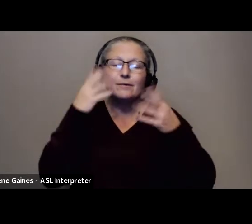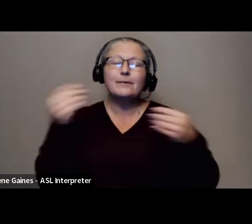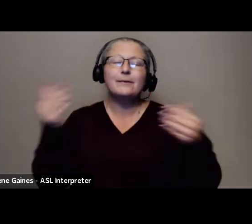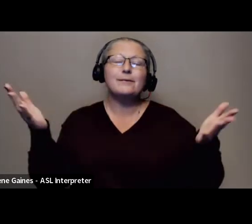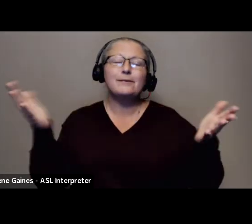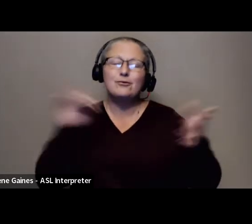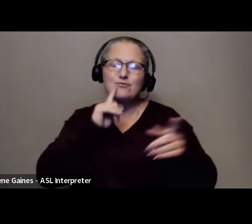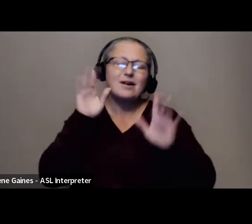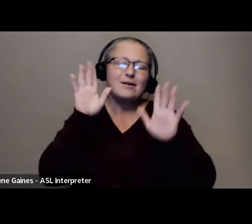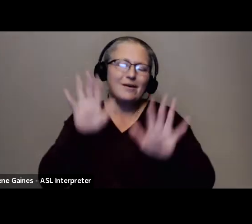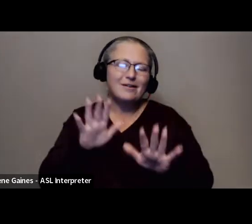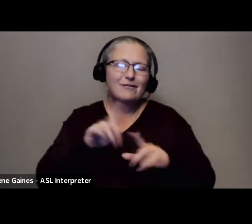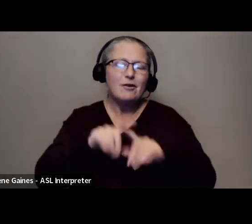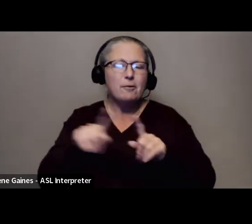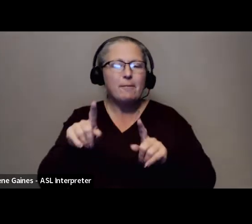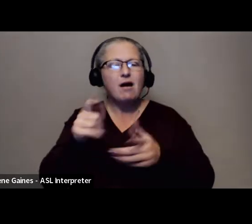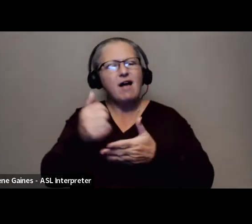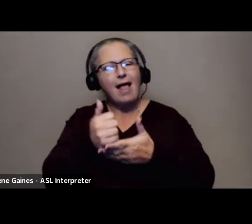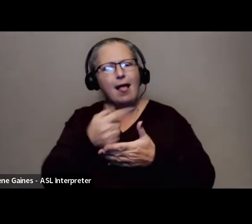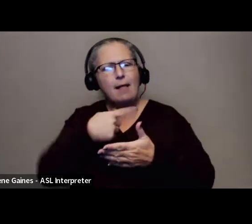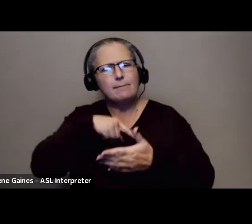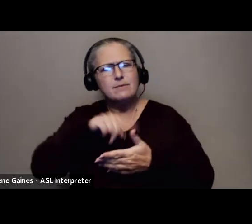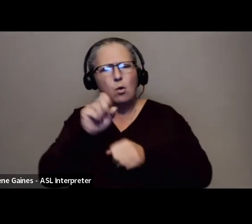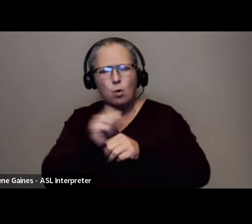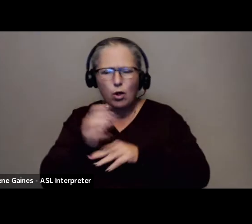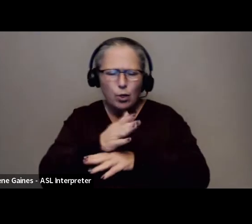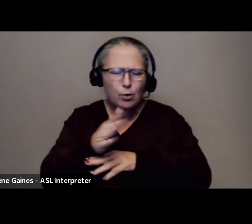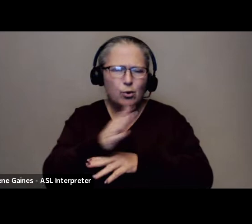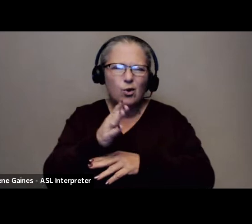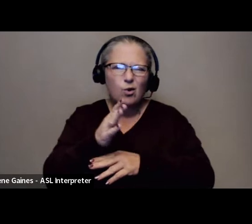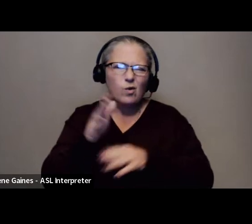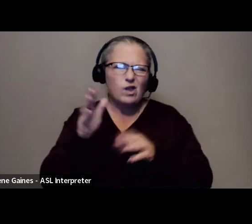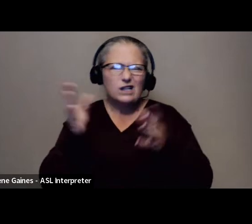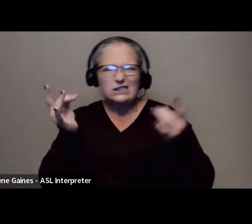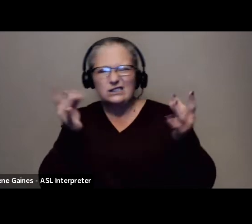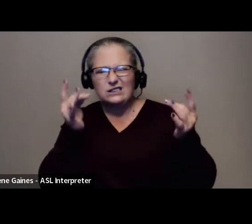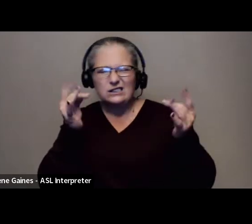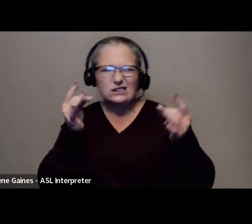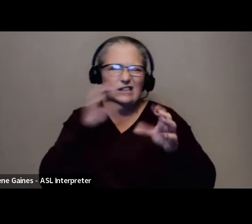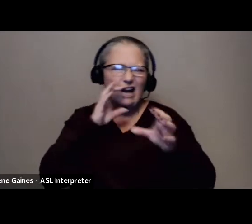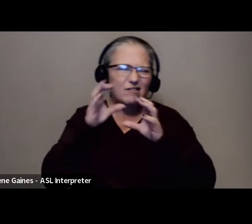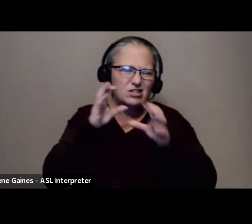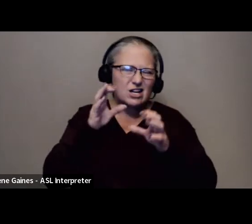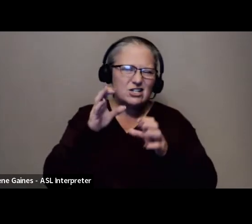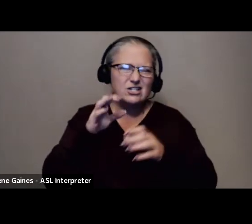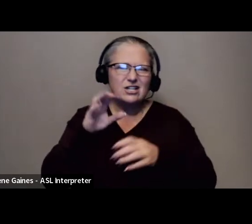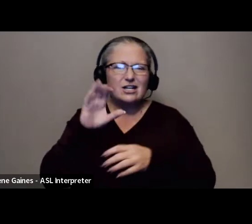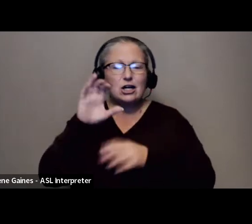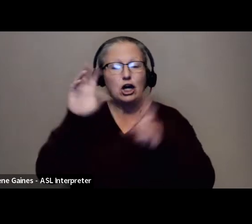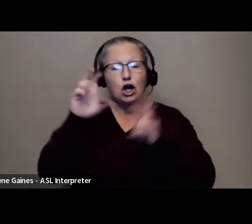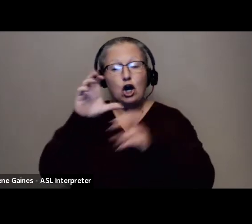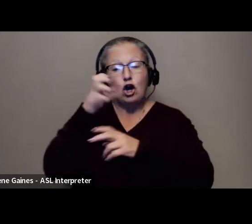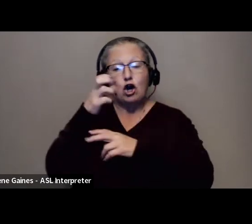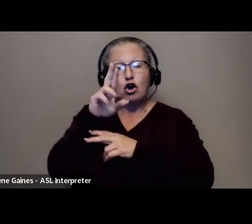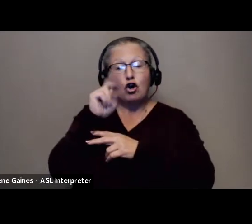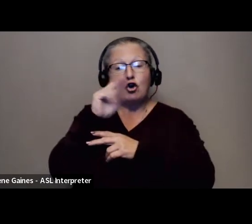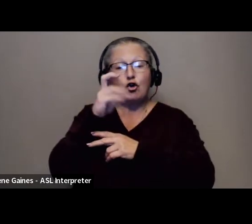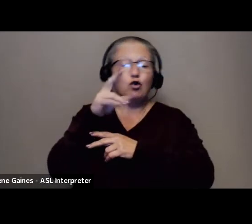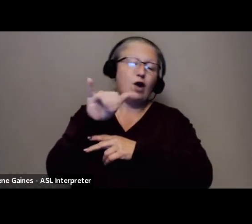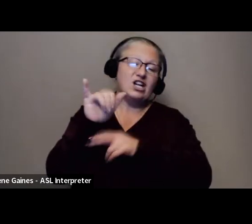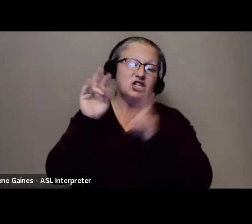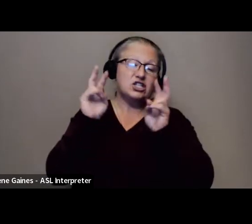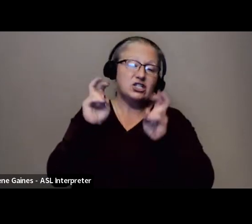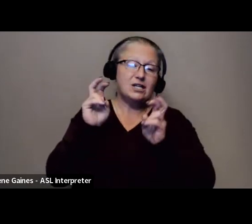fabulous. But it helps us work through those crunchy conversations, which I love that term. Thank you very much. And our